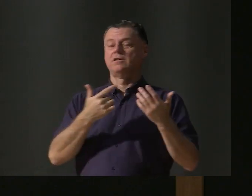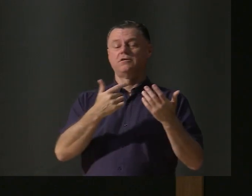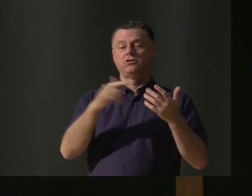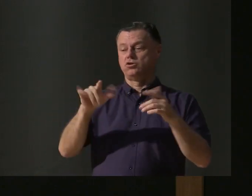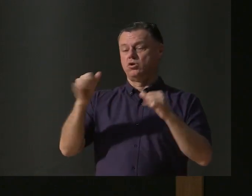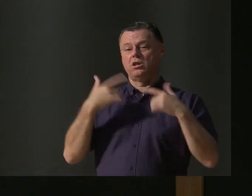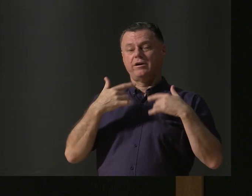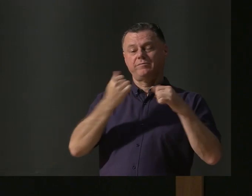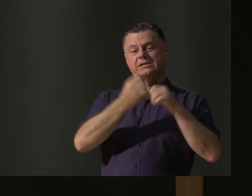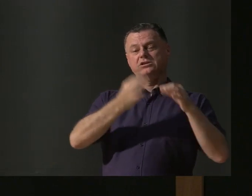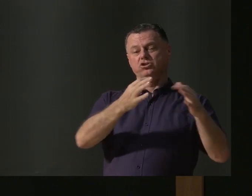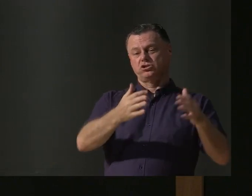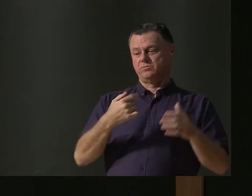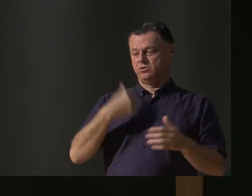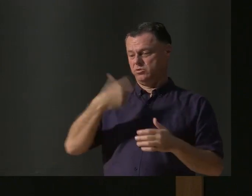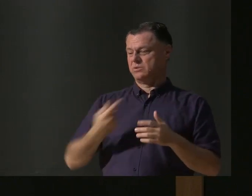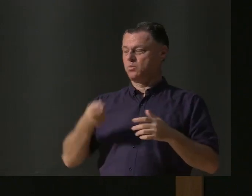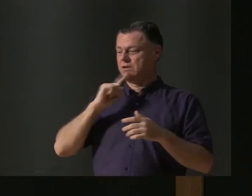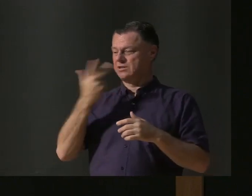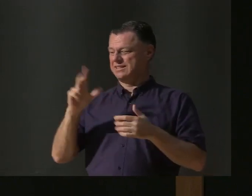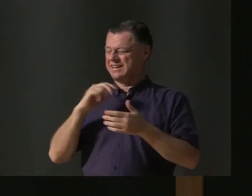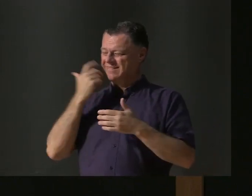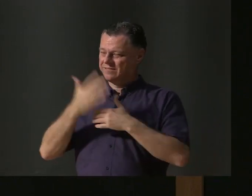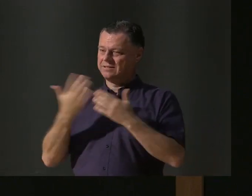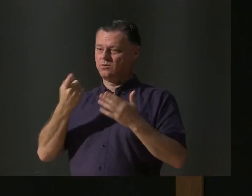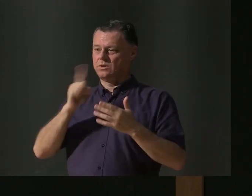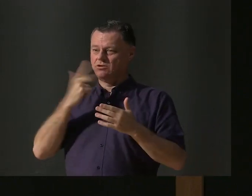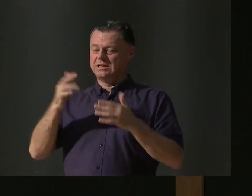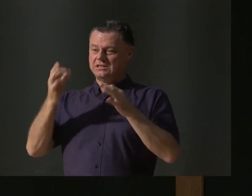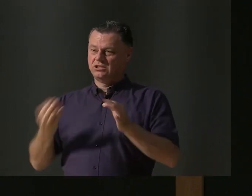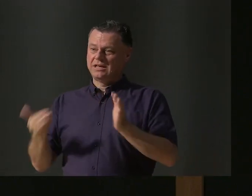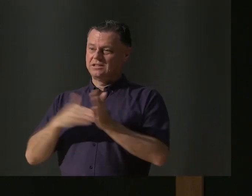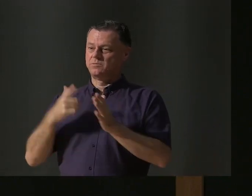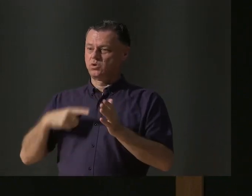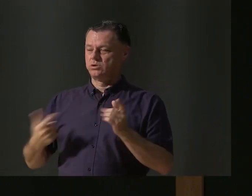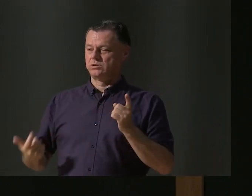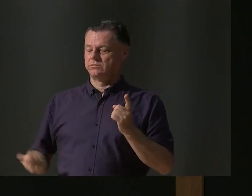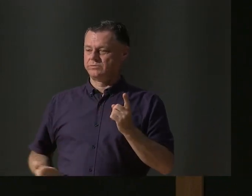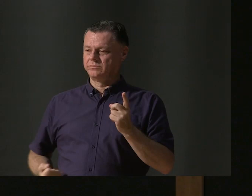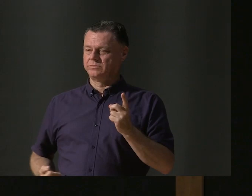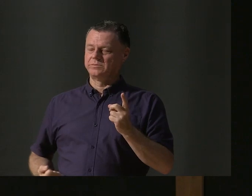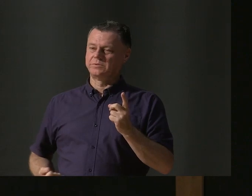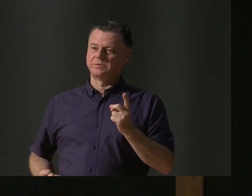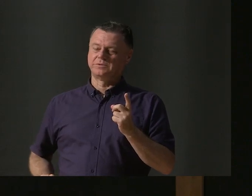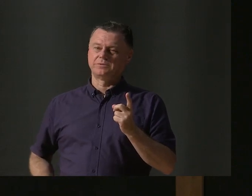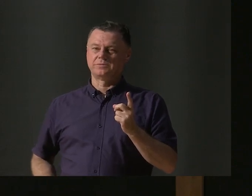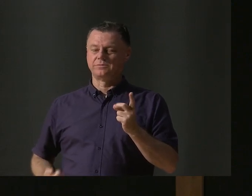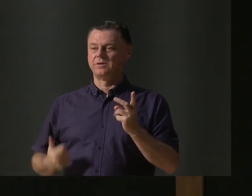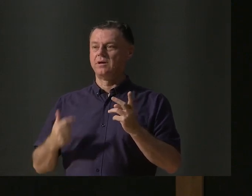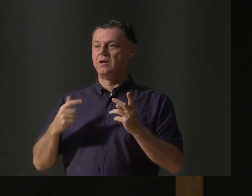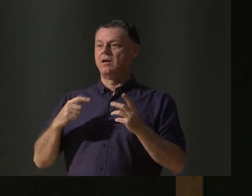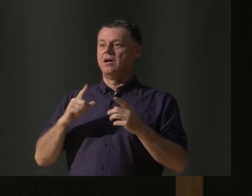you imagine having to make an extra 180 decisions when you're already weighed down by